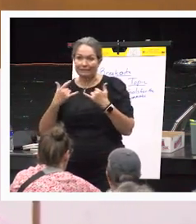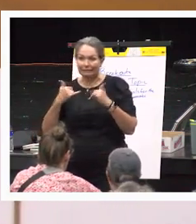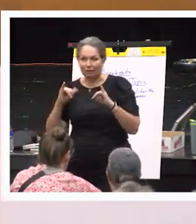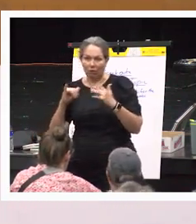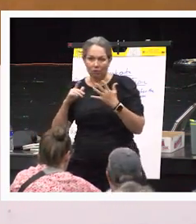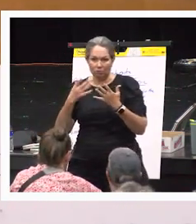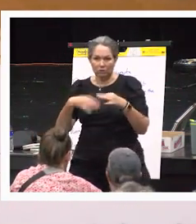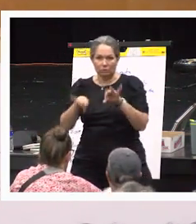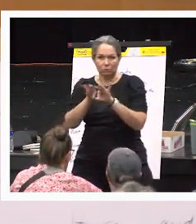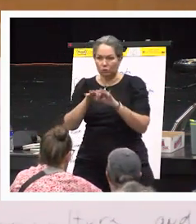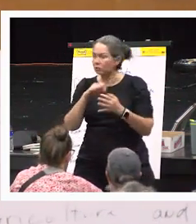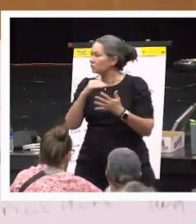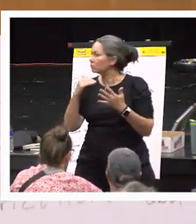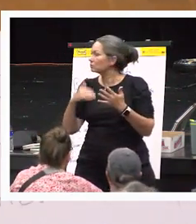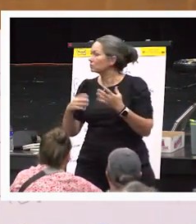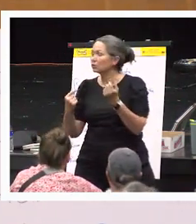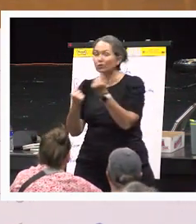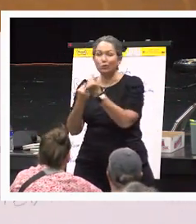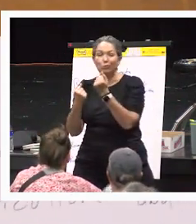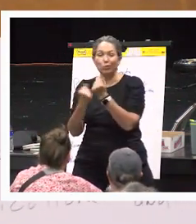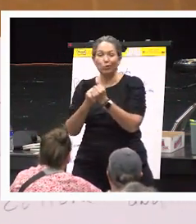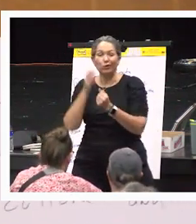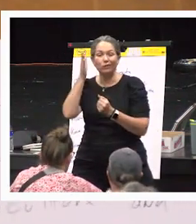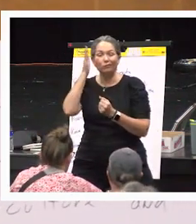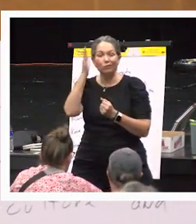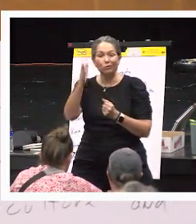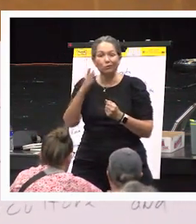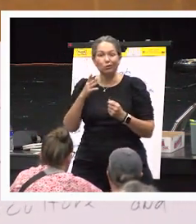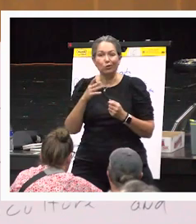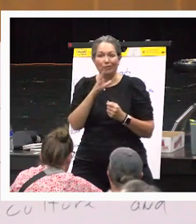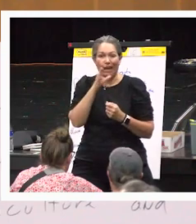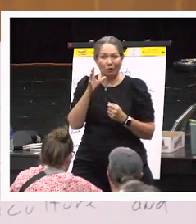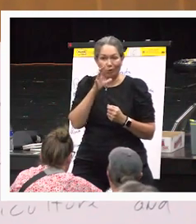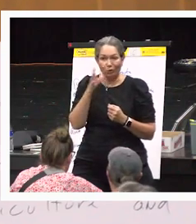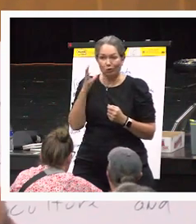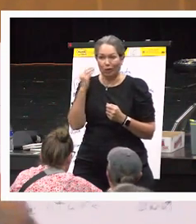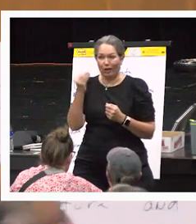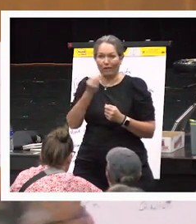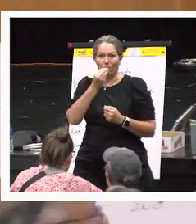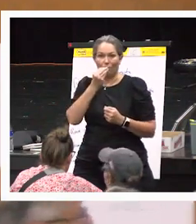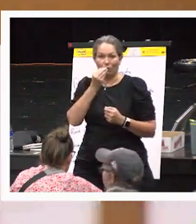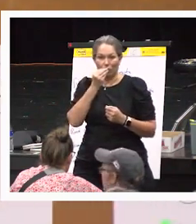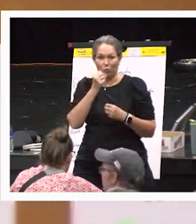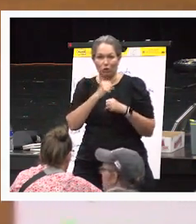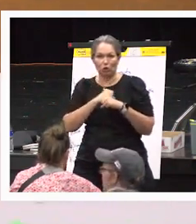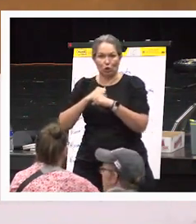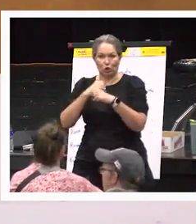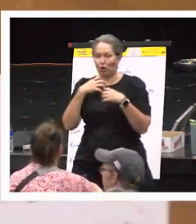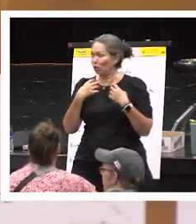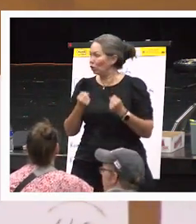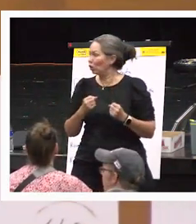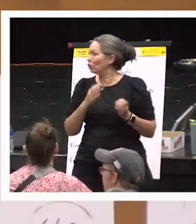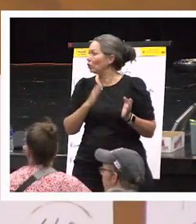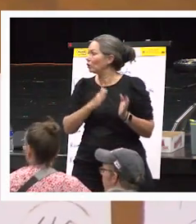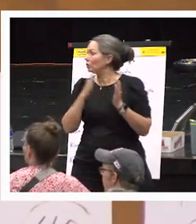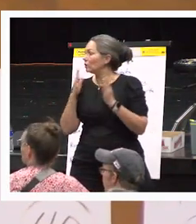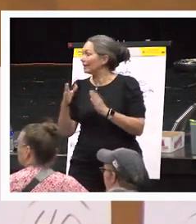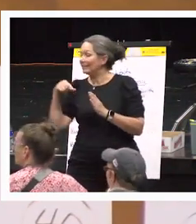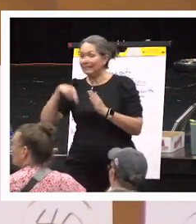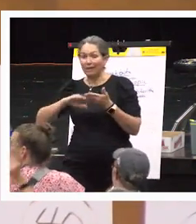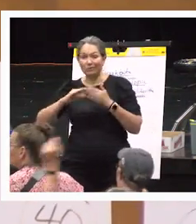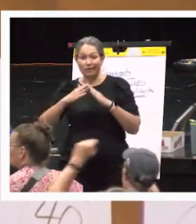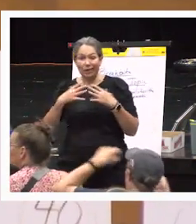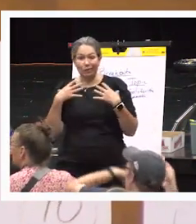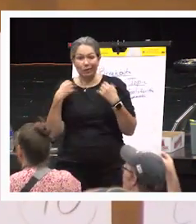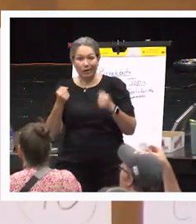up. Supporting the future of agriculture and food security for all. None of these go away. Celebrate and boost downtown recovery.